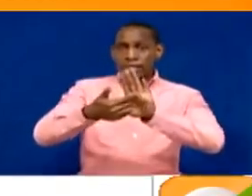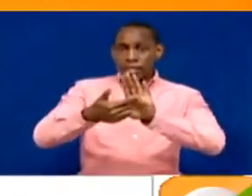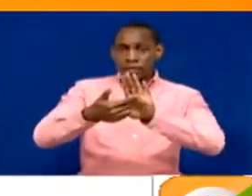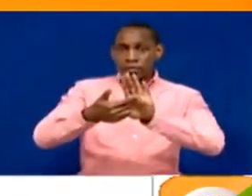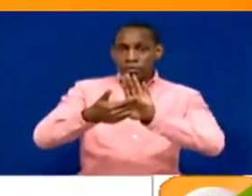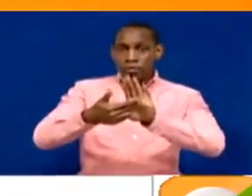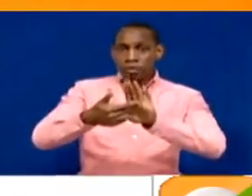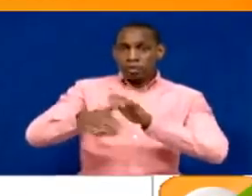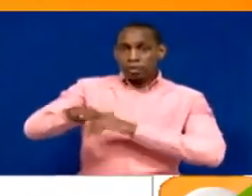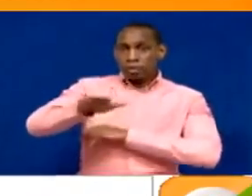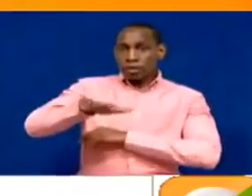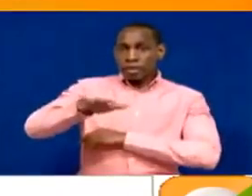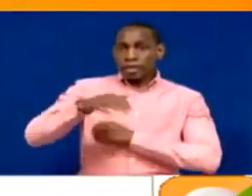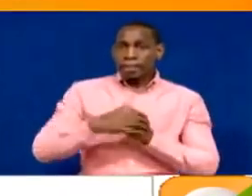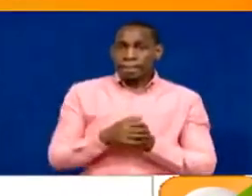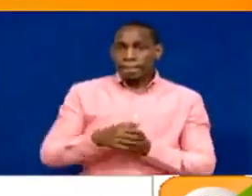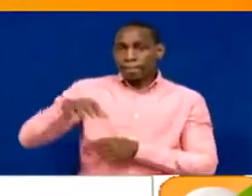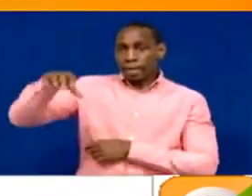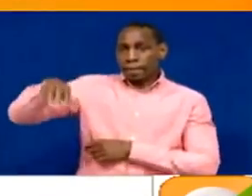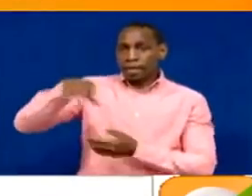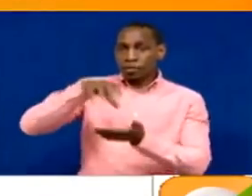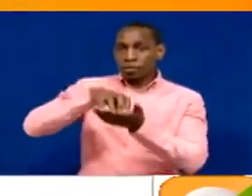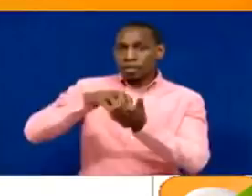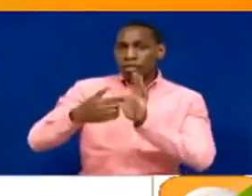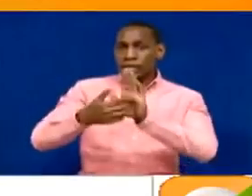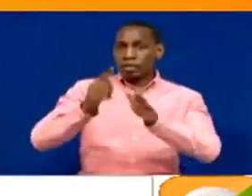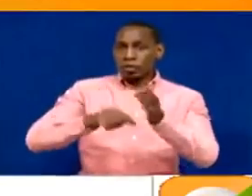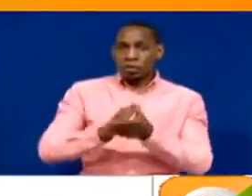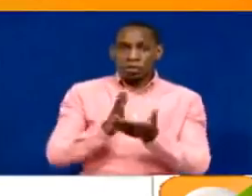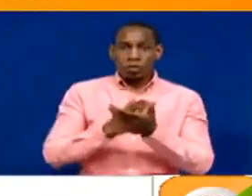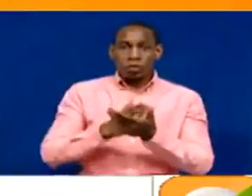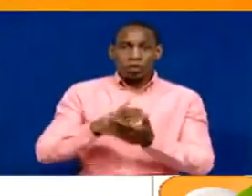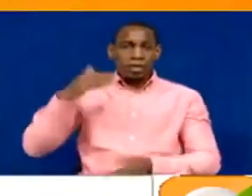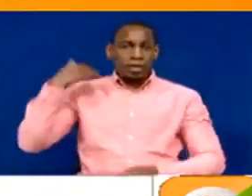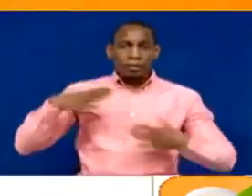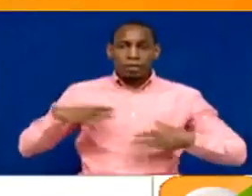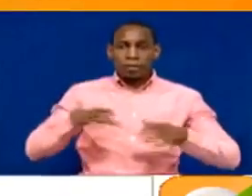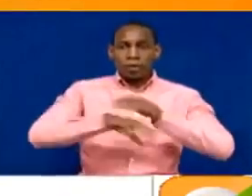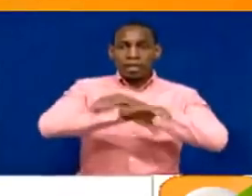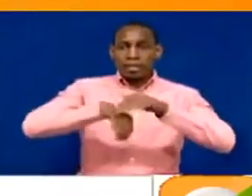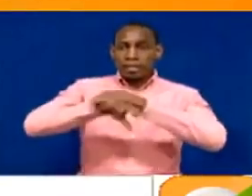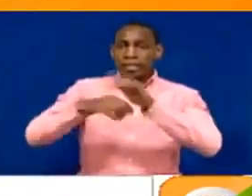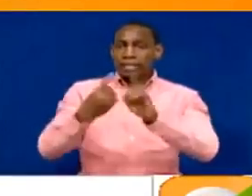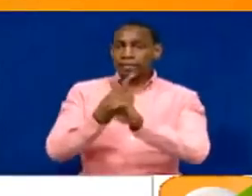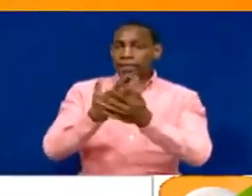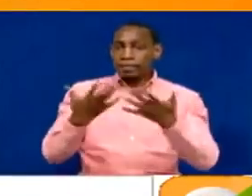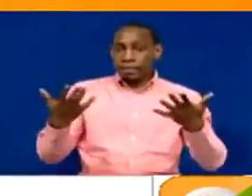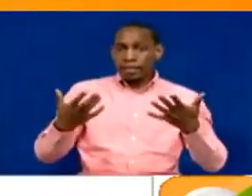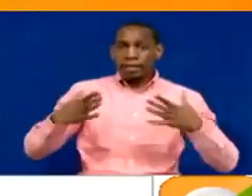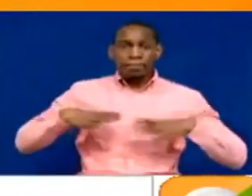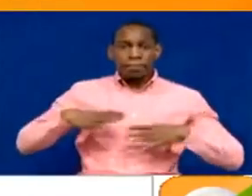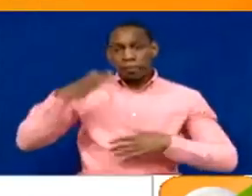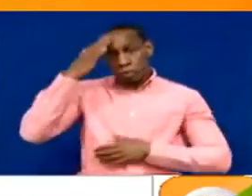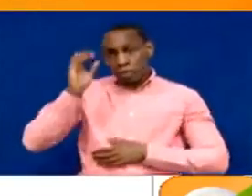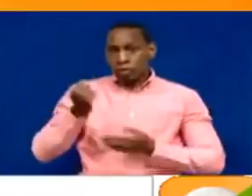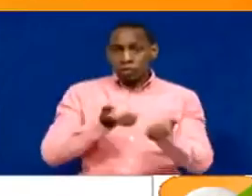outlets located along with the Matatu terminus shows how the robbers take off with various items from